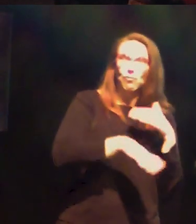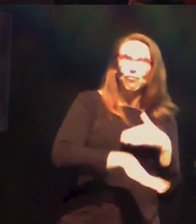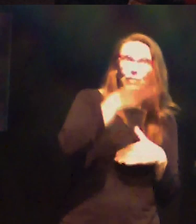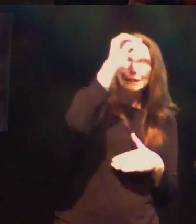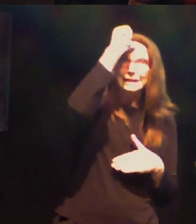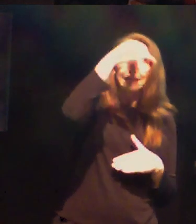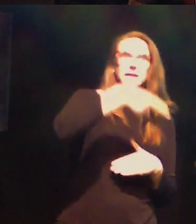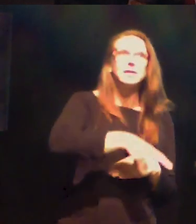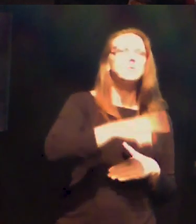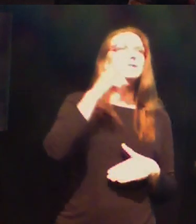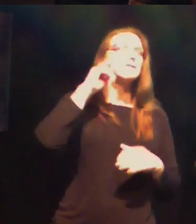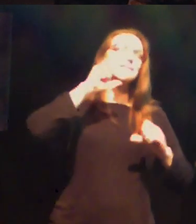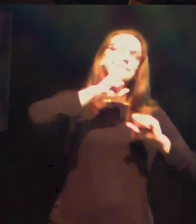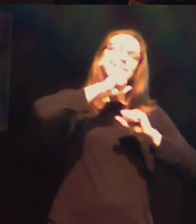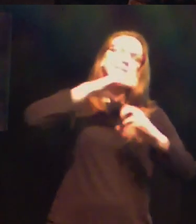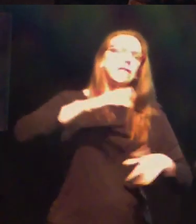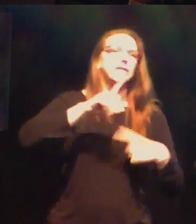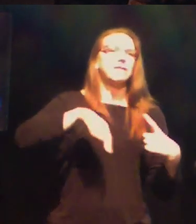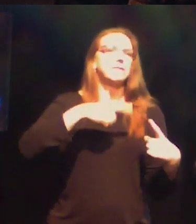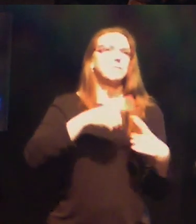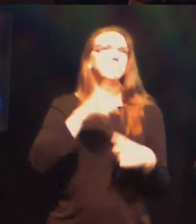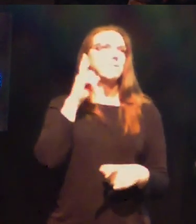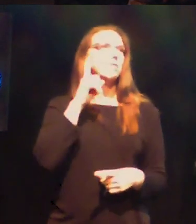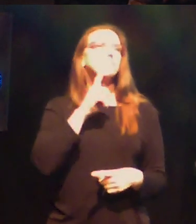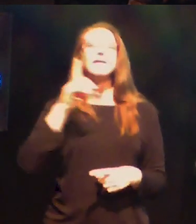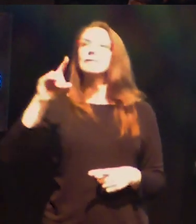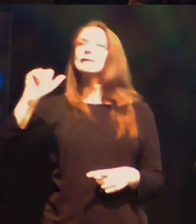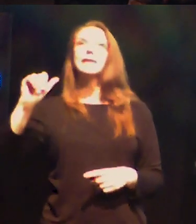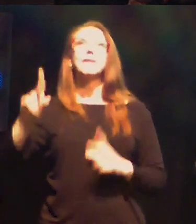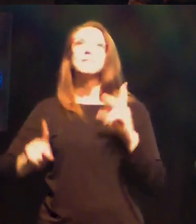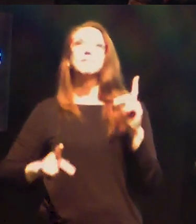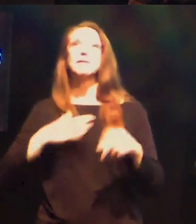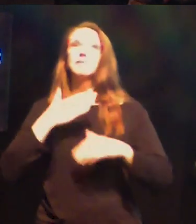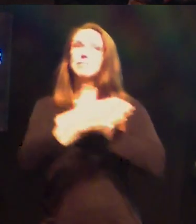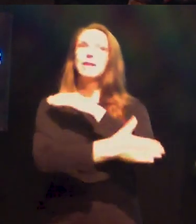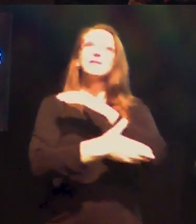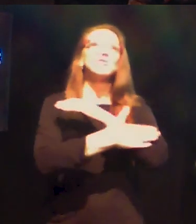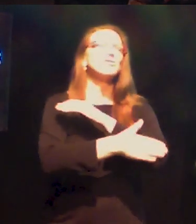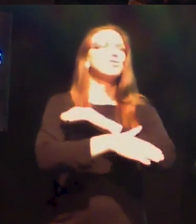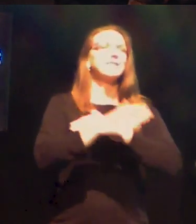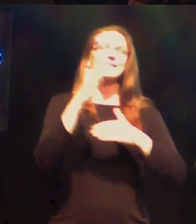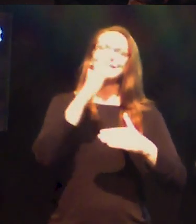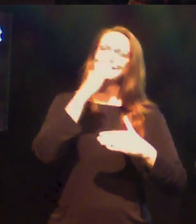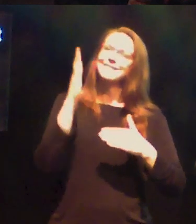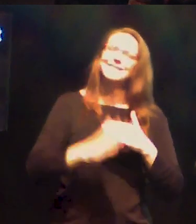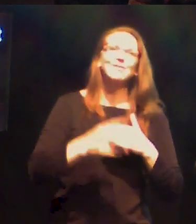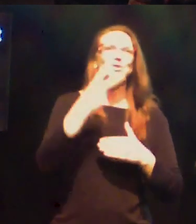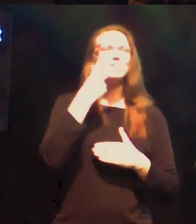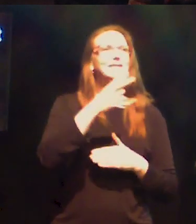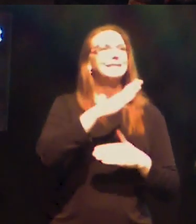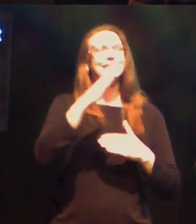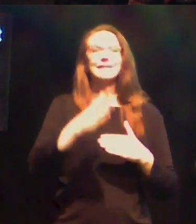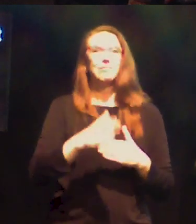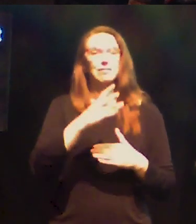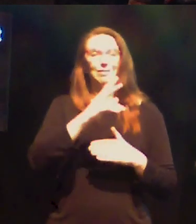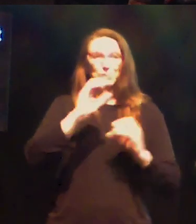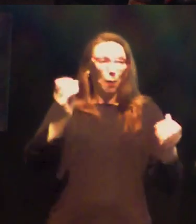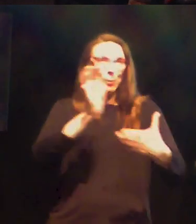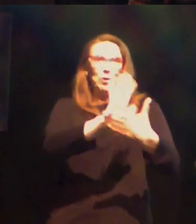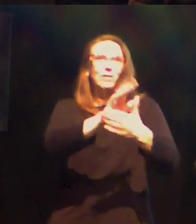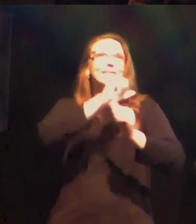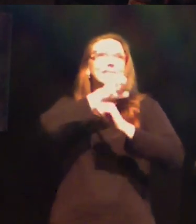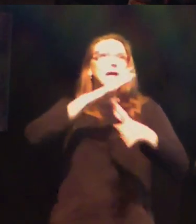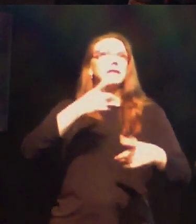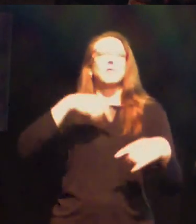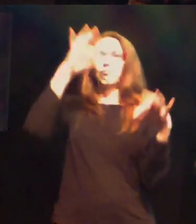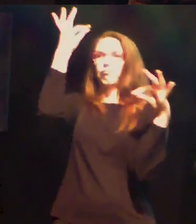we don't hear any stories about deaf and disabled people or, you know, in any news or anywhere. We don't even see any movies, so we didn't